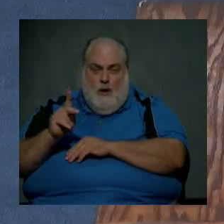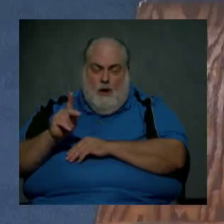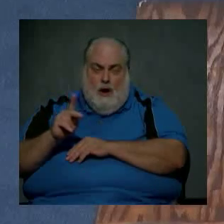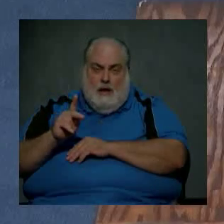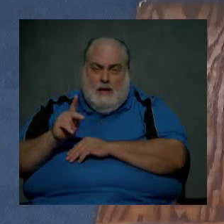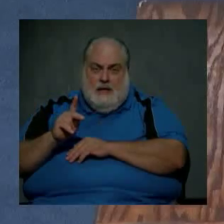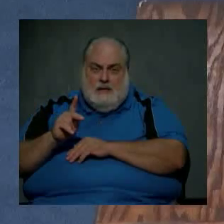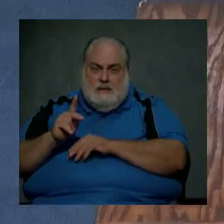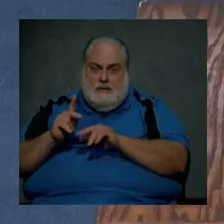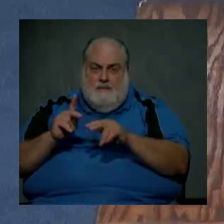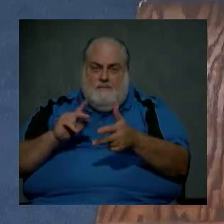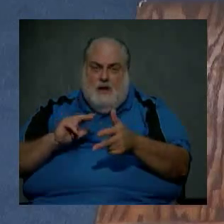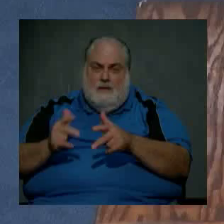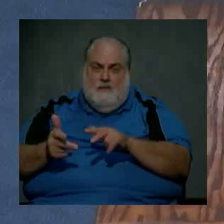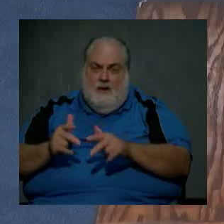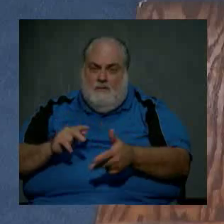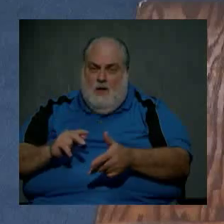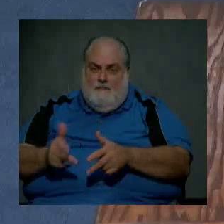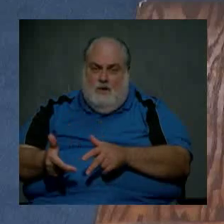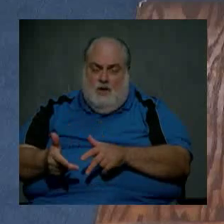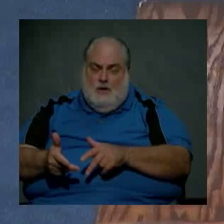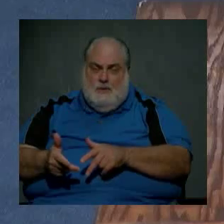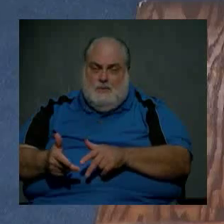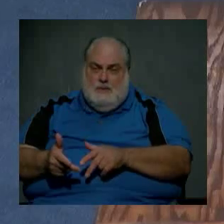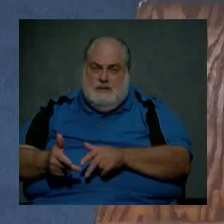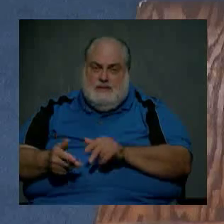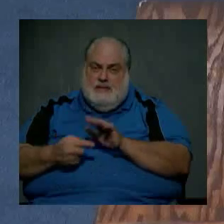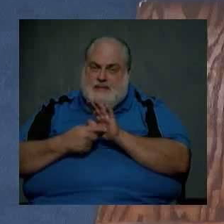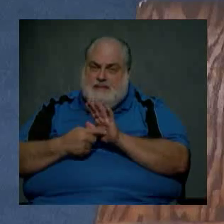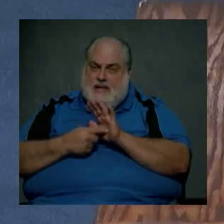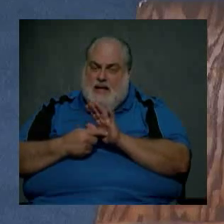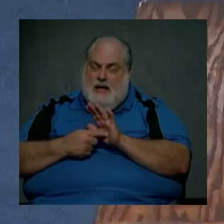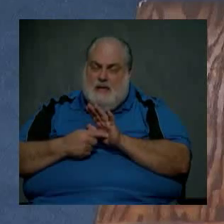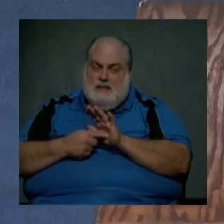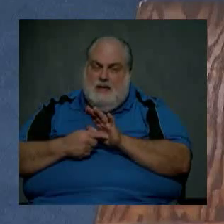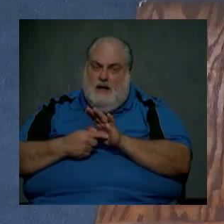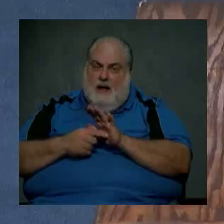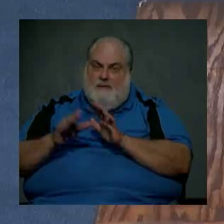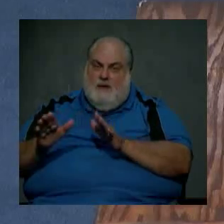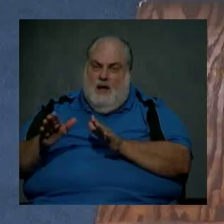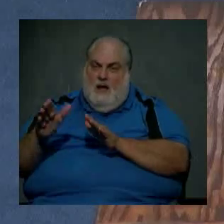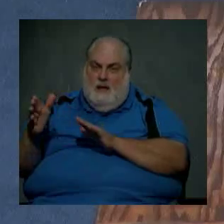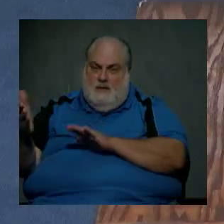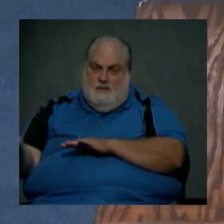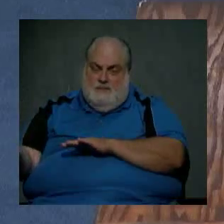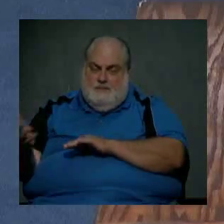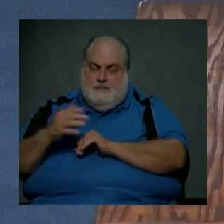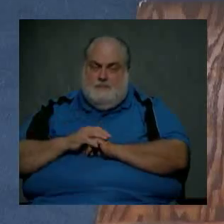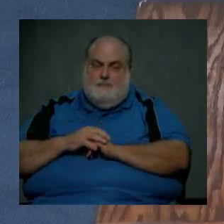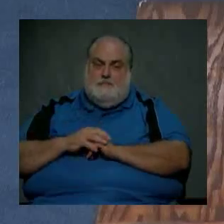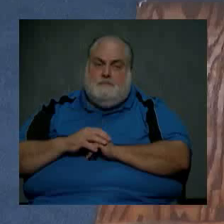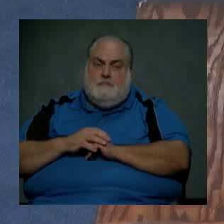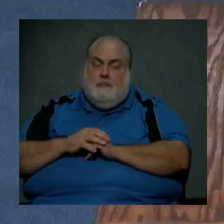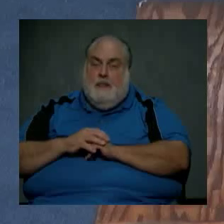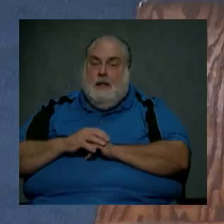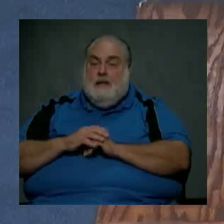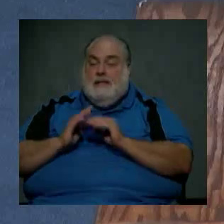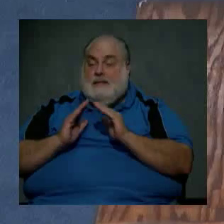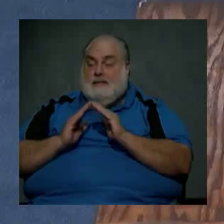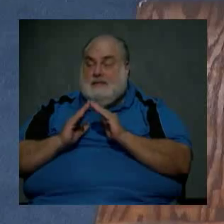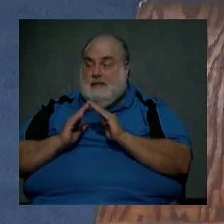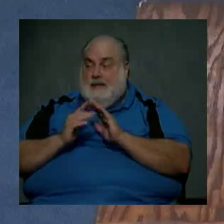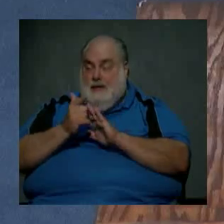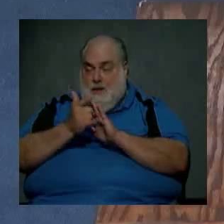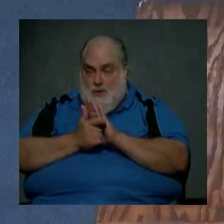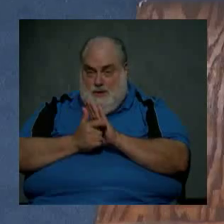explode off of the side of the tree, which is obviously not a good thing. So this ordinance, the River